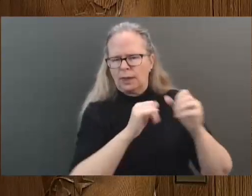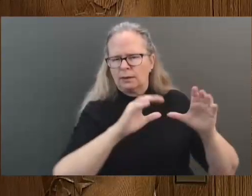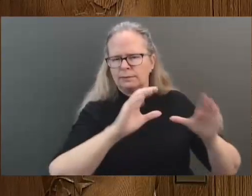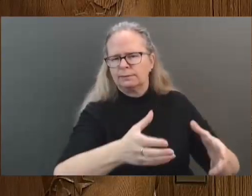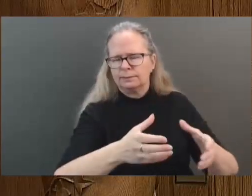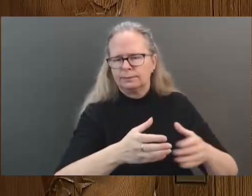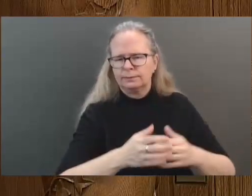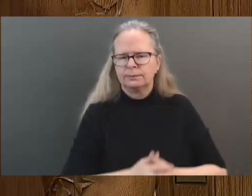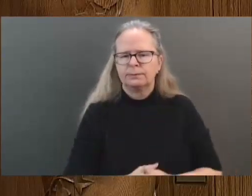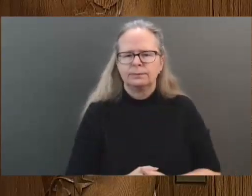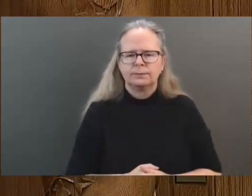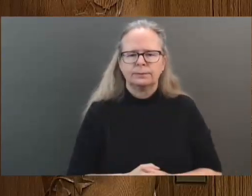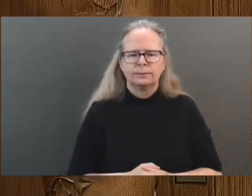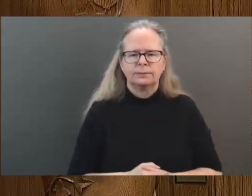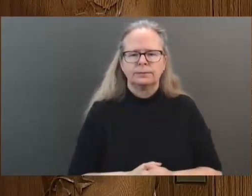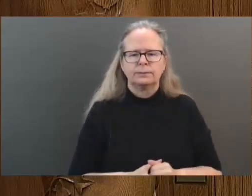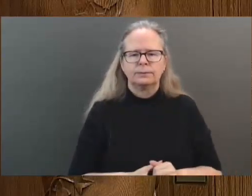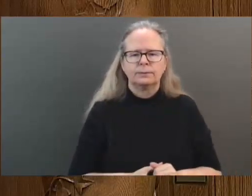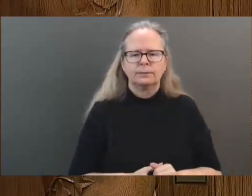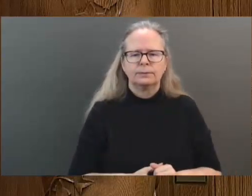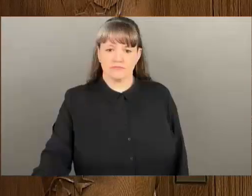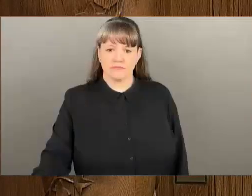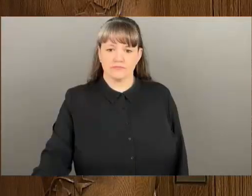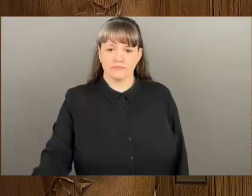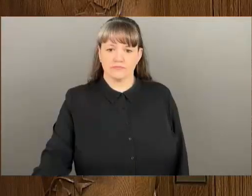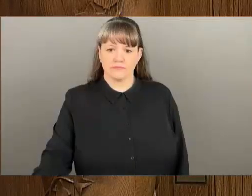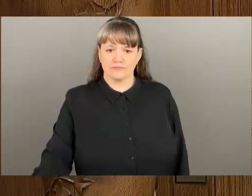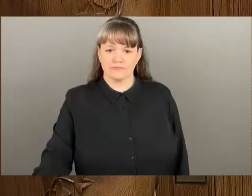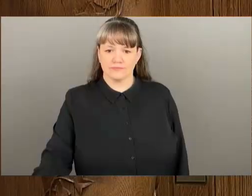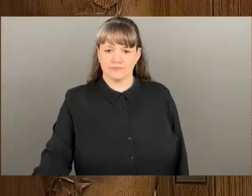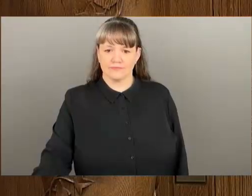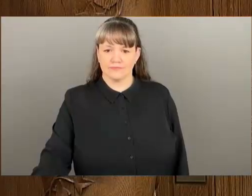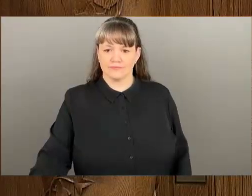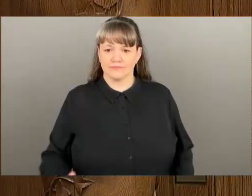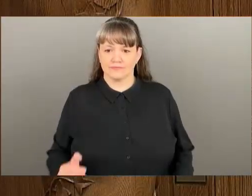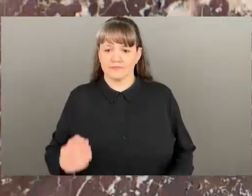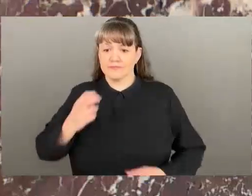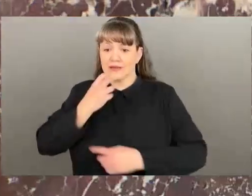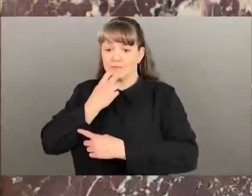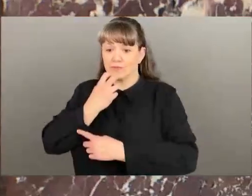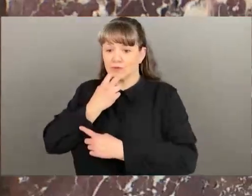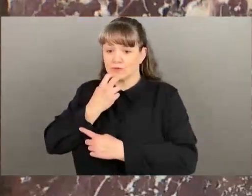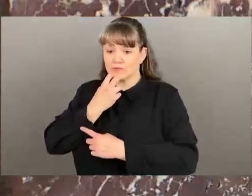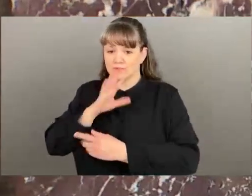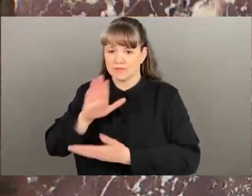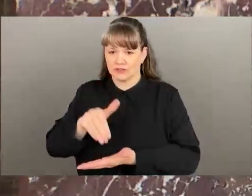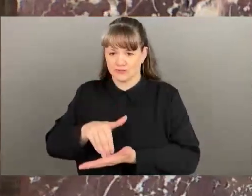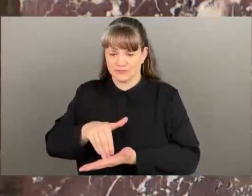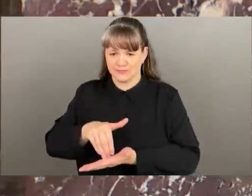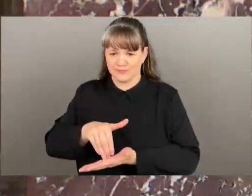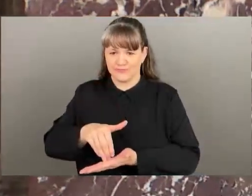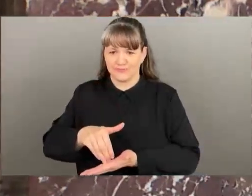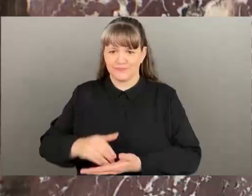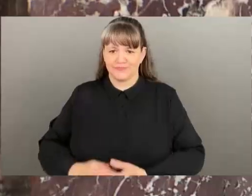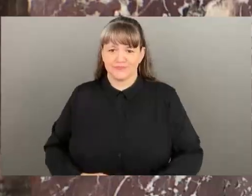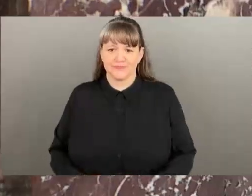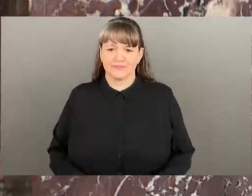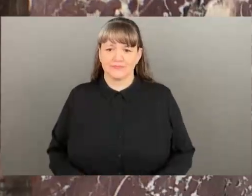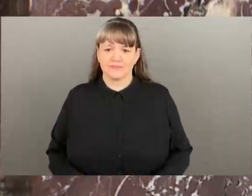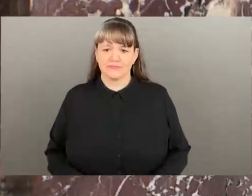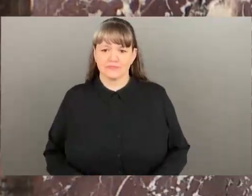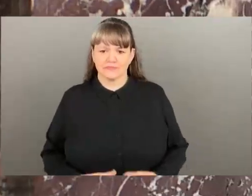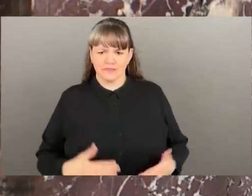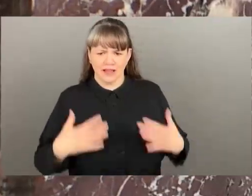Member for Kamloops Centre. Thank you, Mr. Speaker. When the health minister says they're going to provide the same health access across this